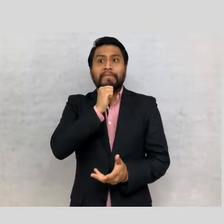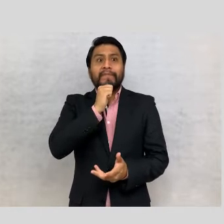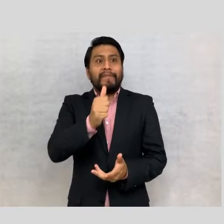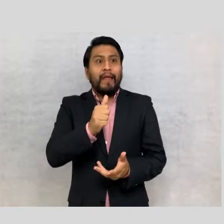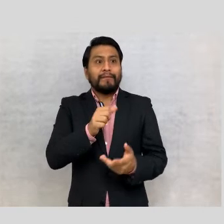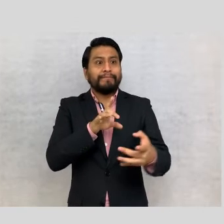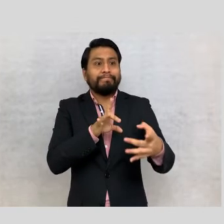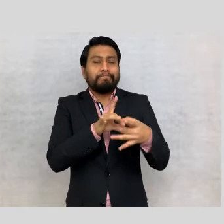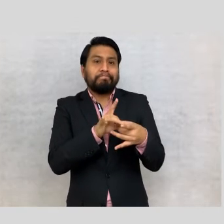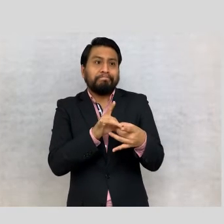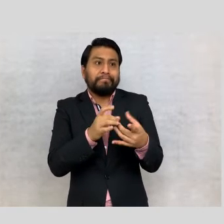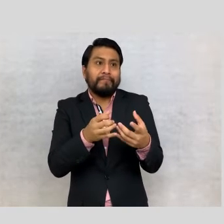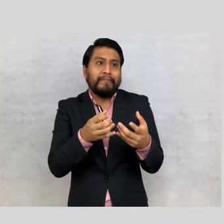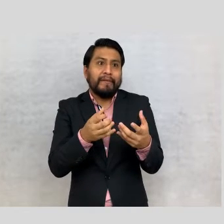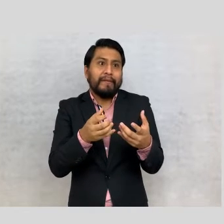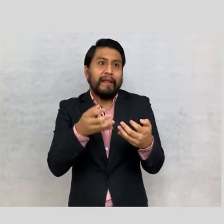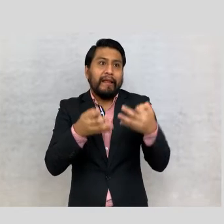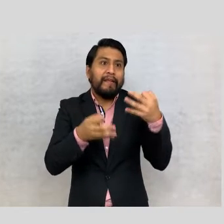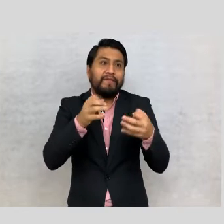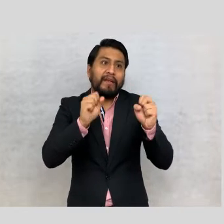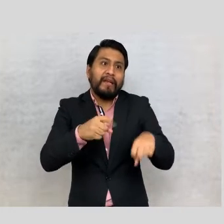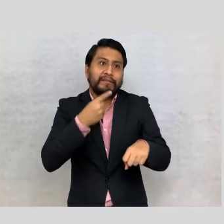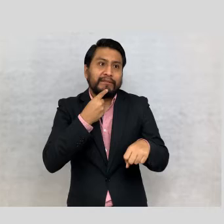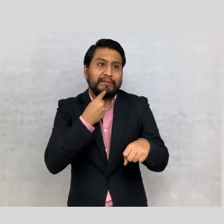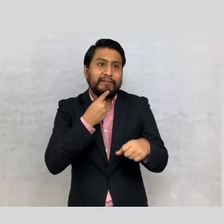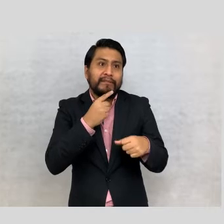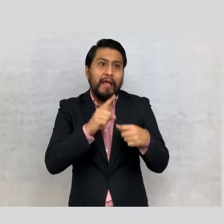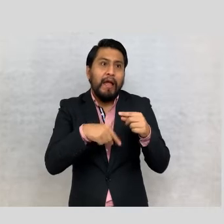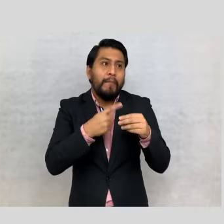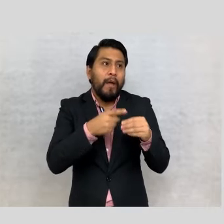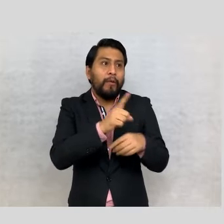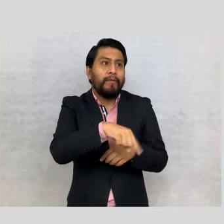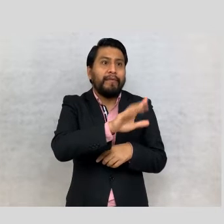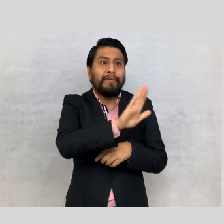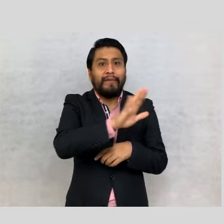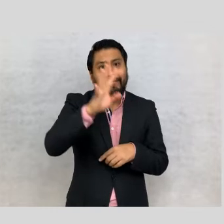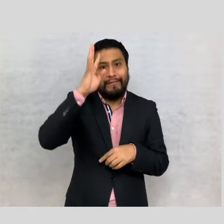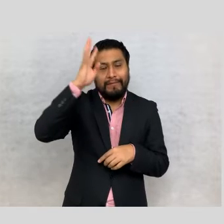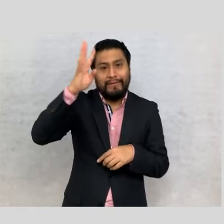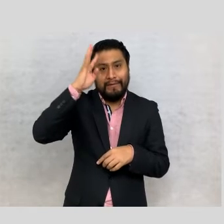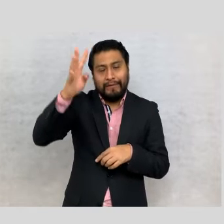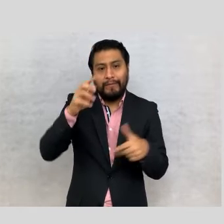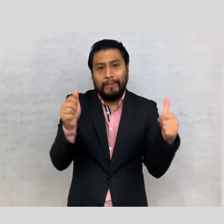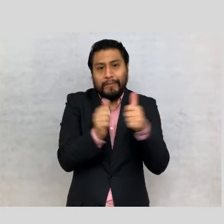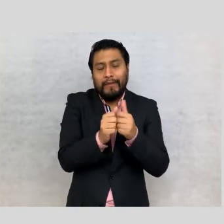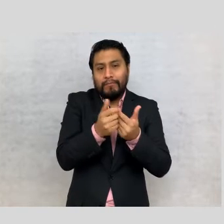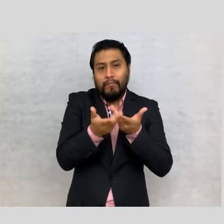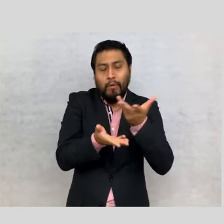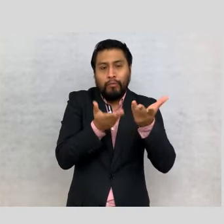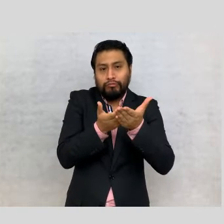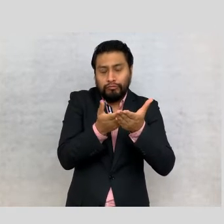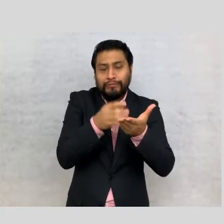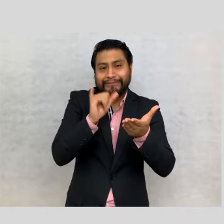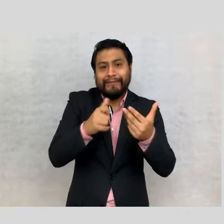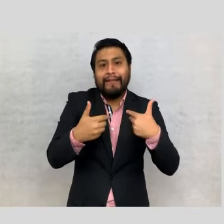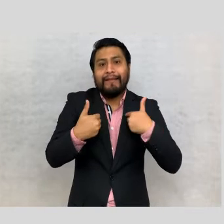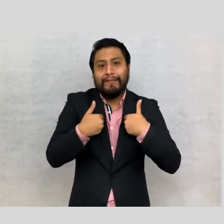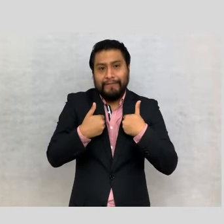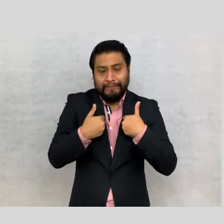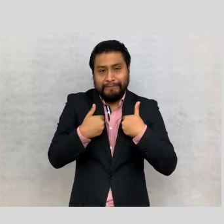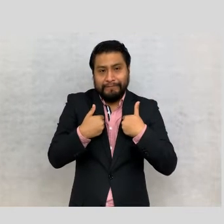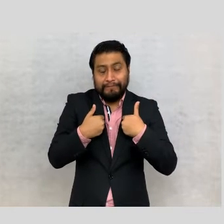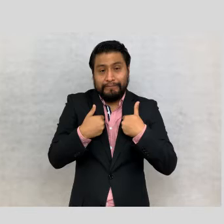incompatibility, if you will, of its postulates or its ideology with the proposals that were being carried